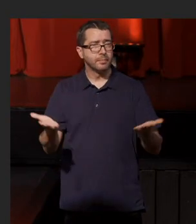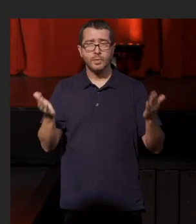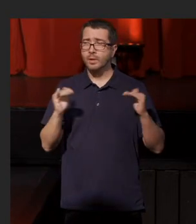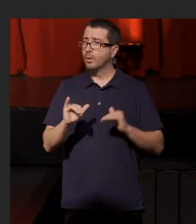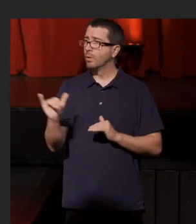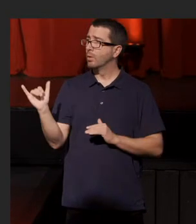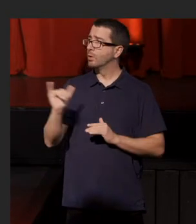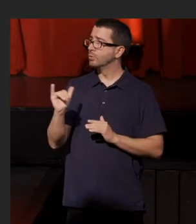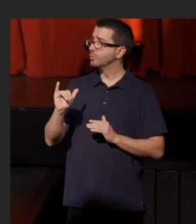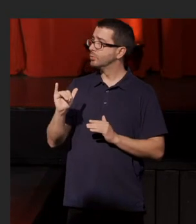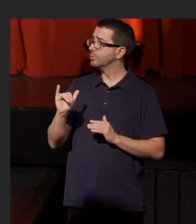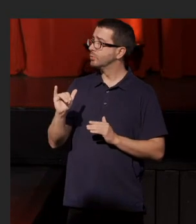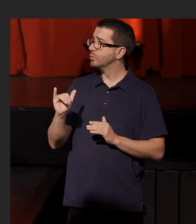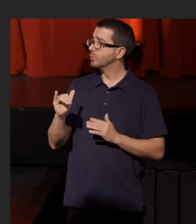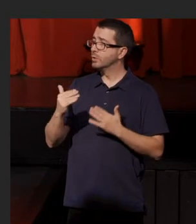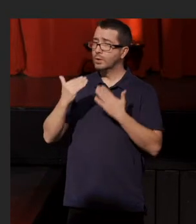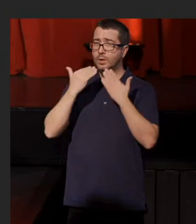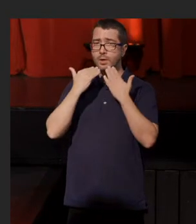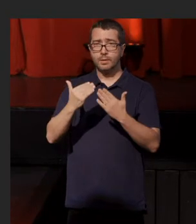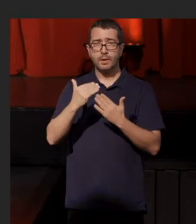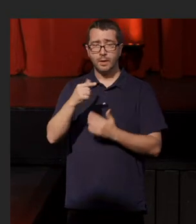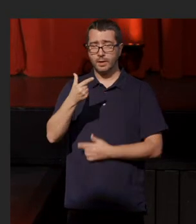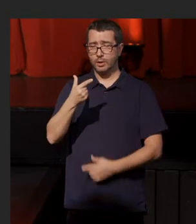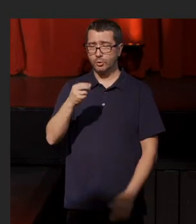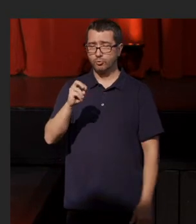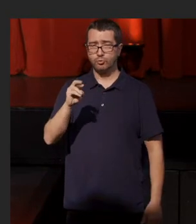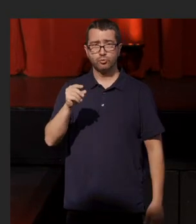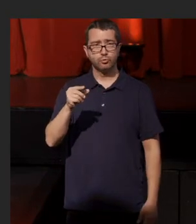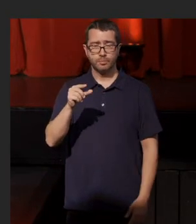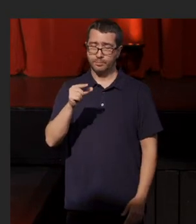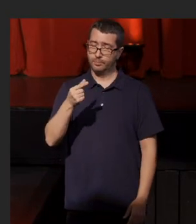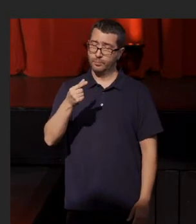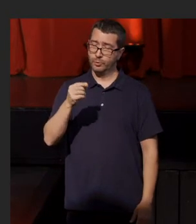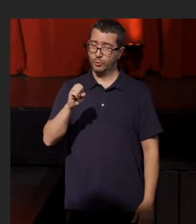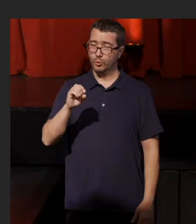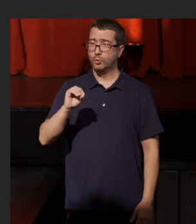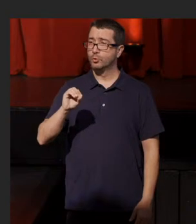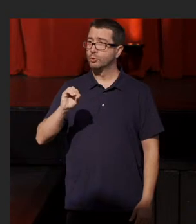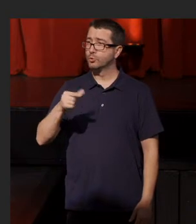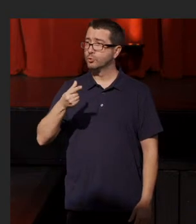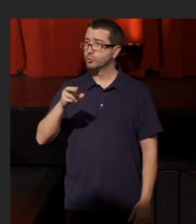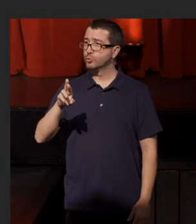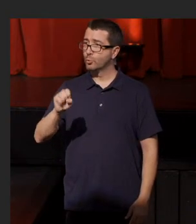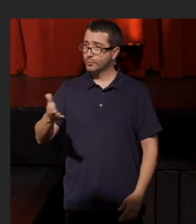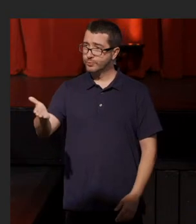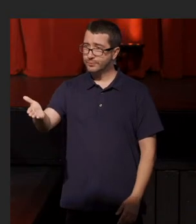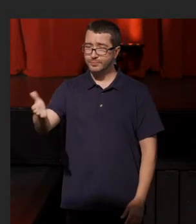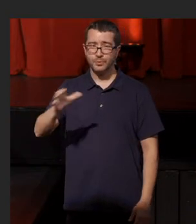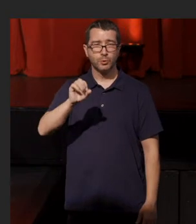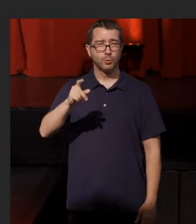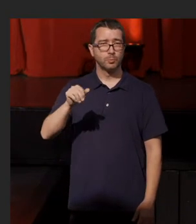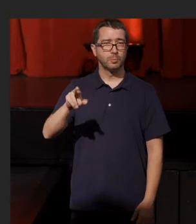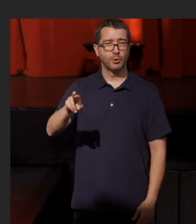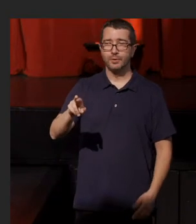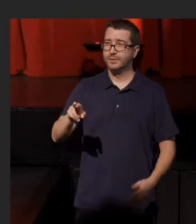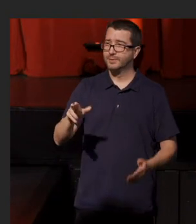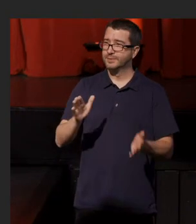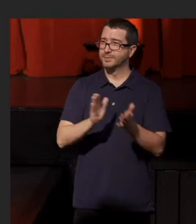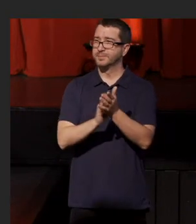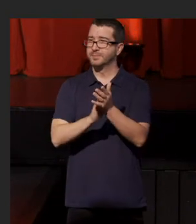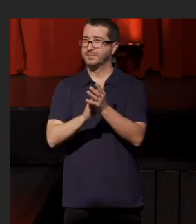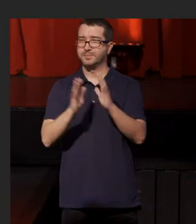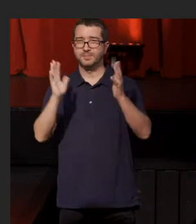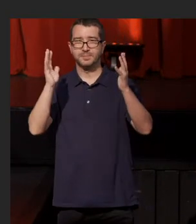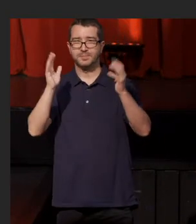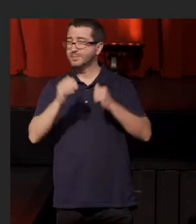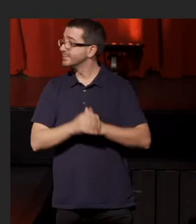want to thank George Cooper. George, wave to the crowd. I'm bossy. I'm a liberal. I'm bossy.